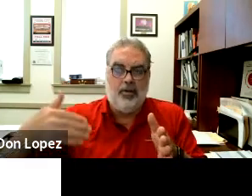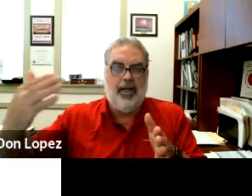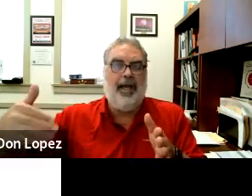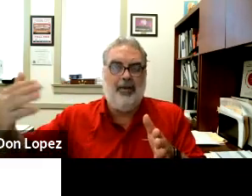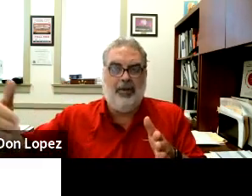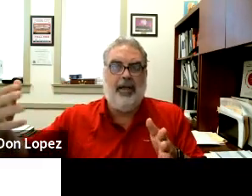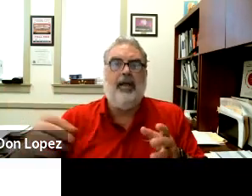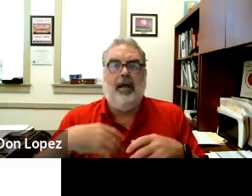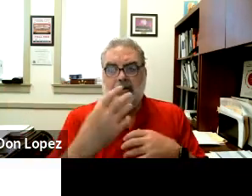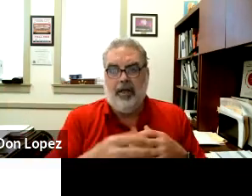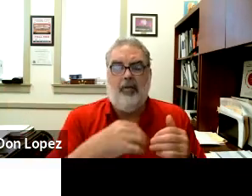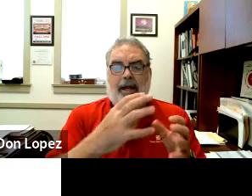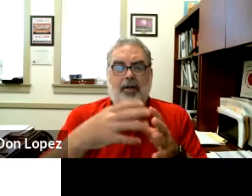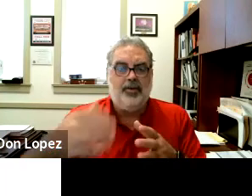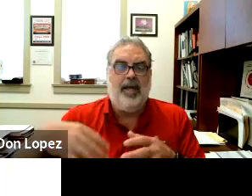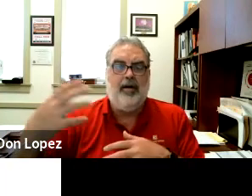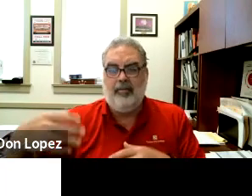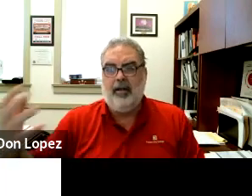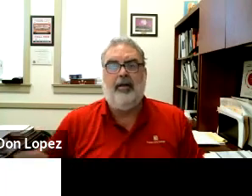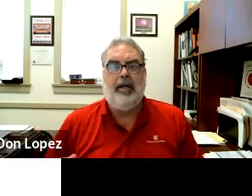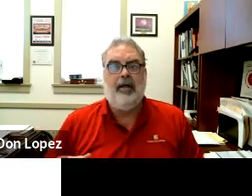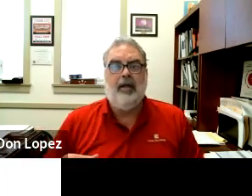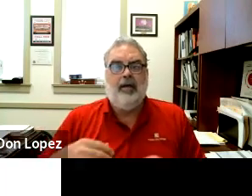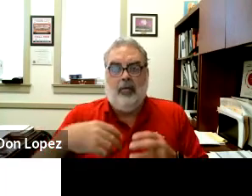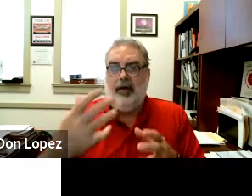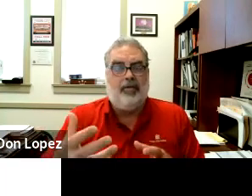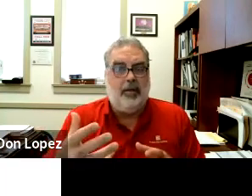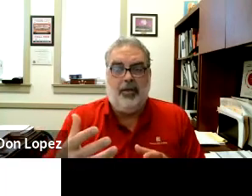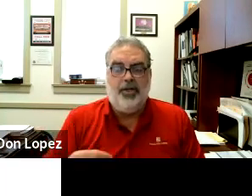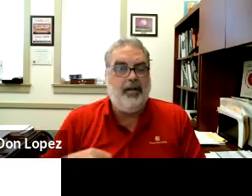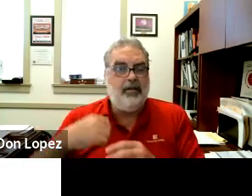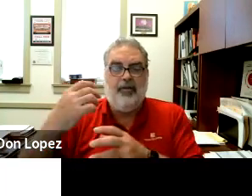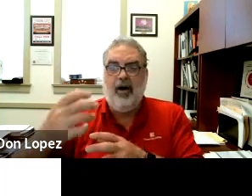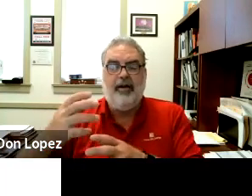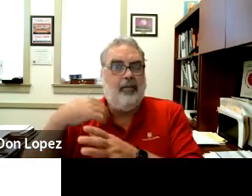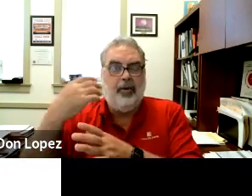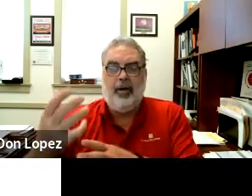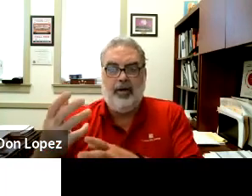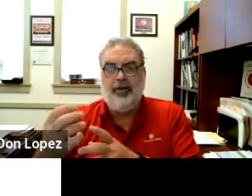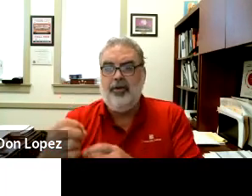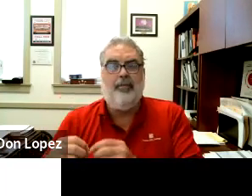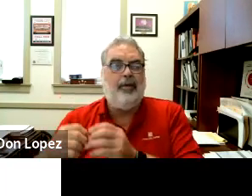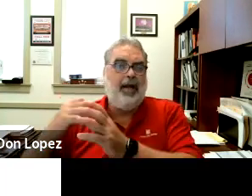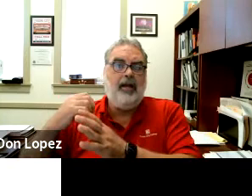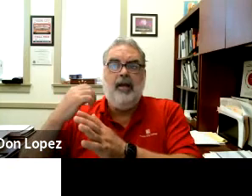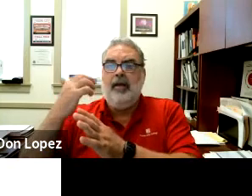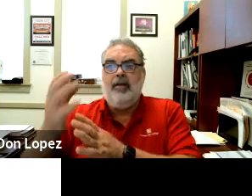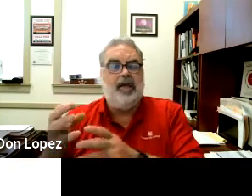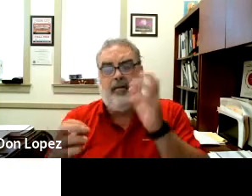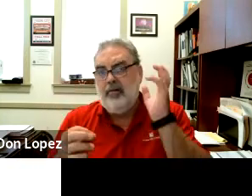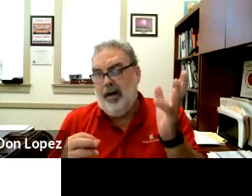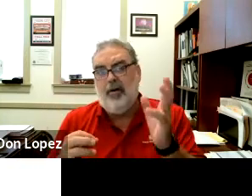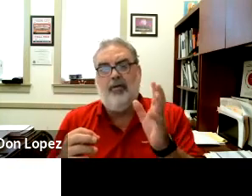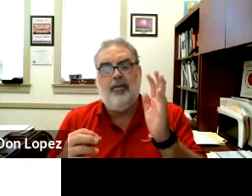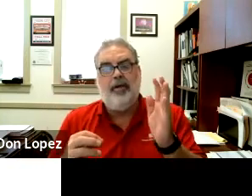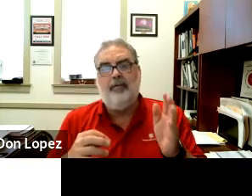those goals annually, and you're going to write those down, and then what if something changes? Fine, you put it into your unit planning. You